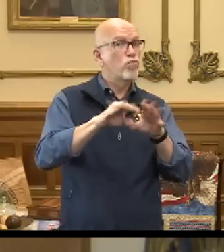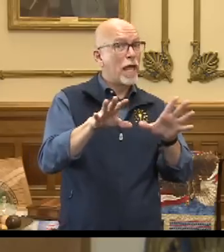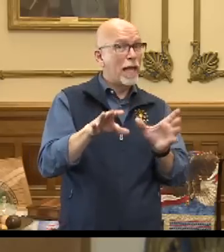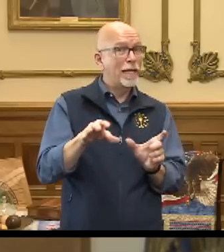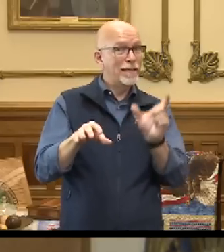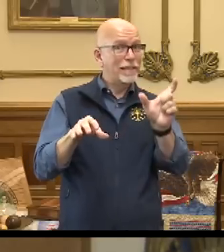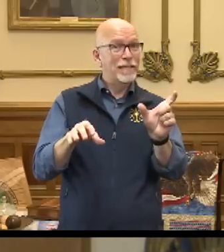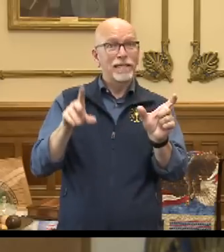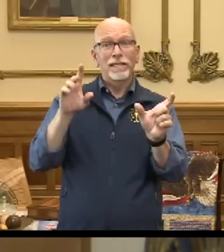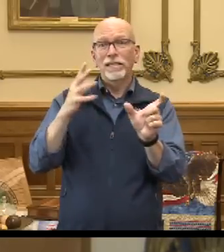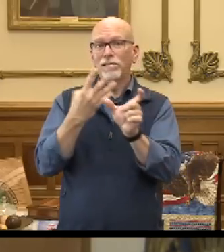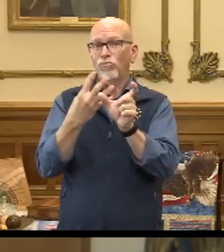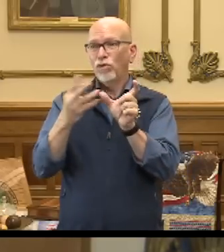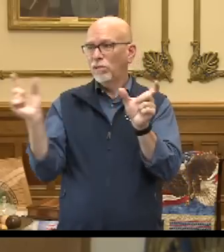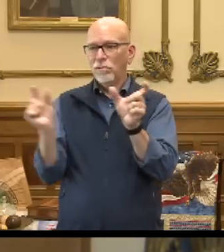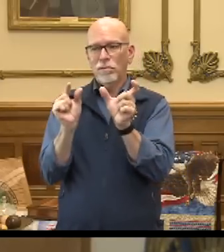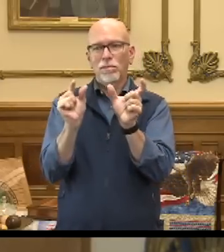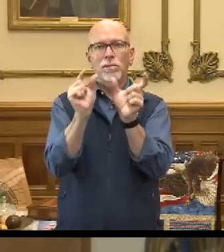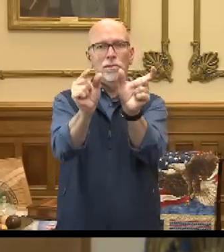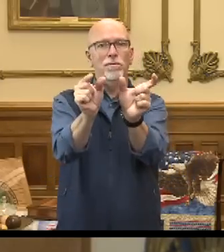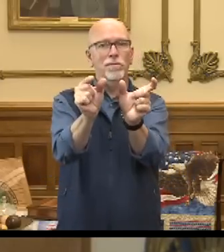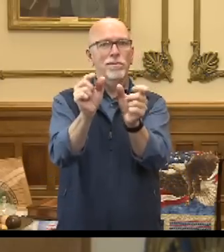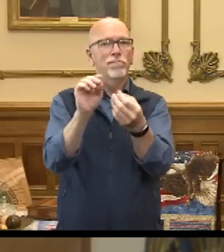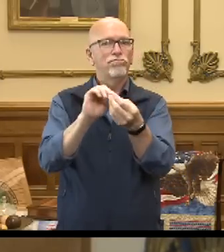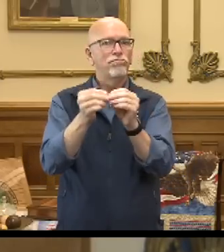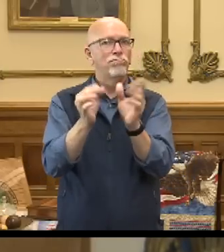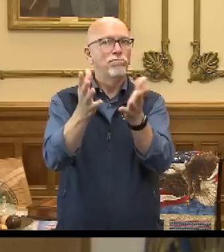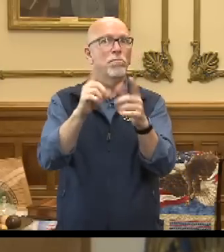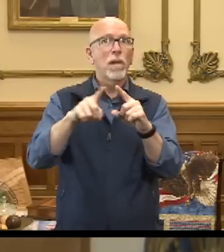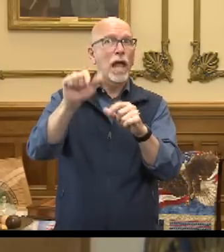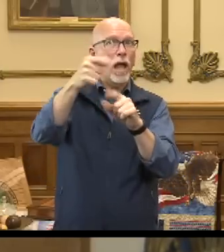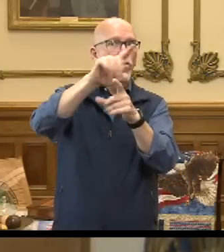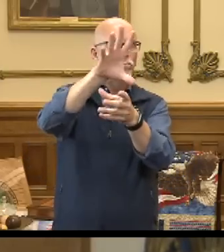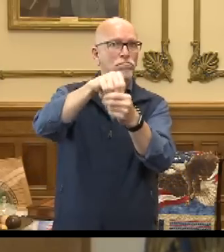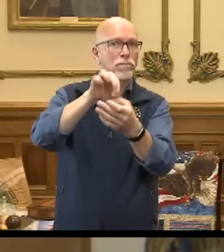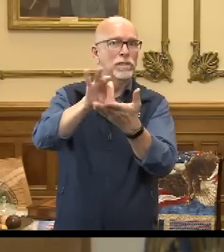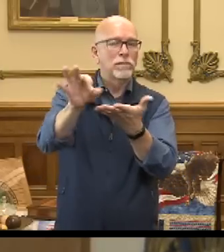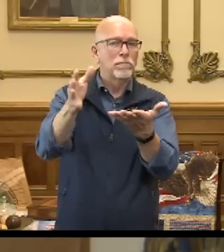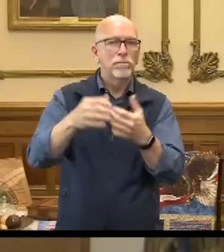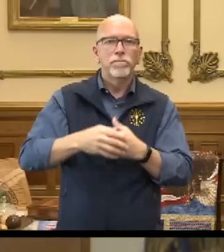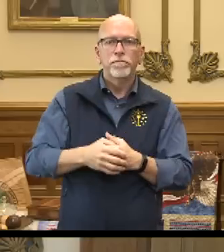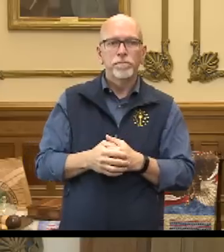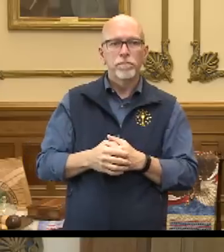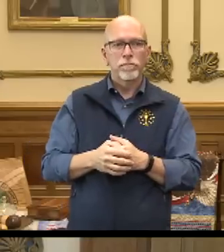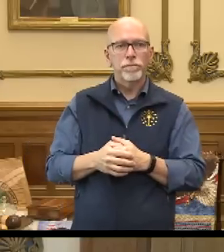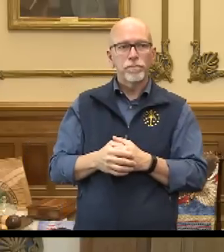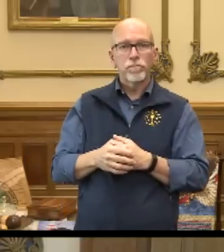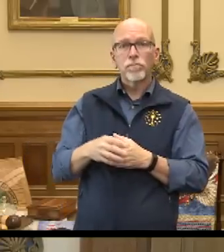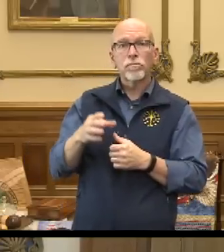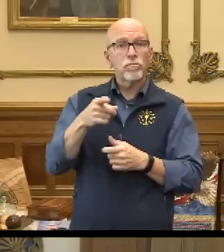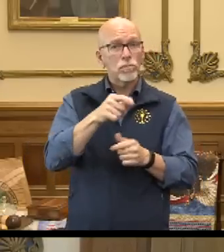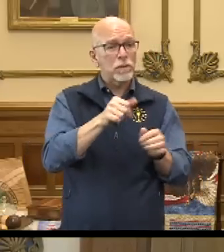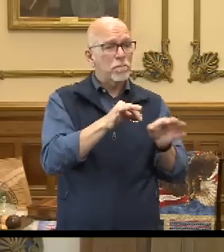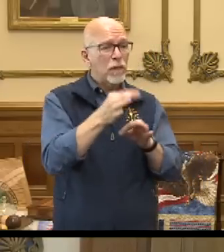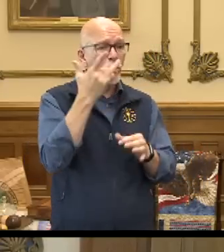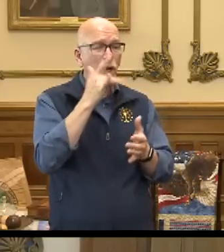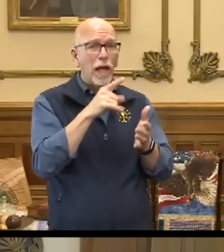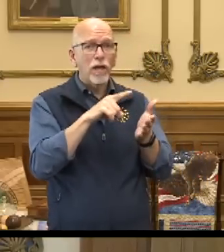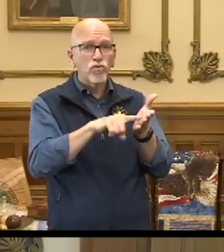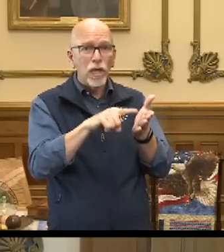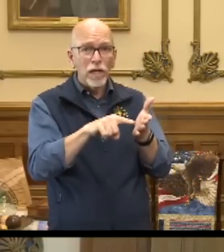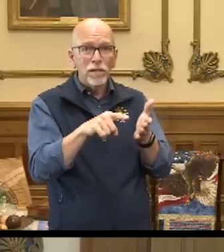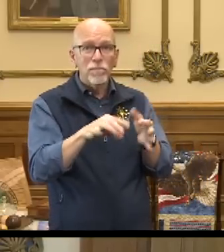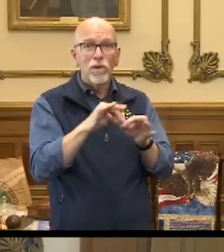is DOC numbers, but I don't know the latest. You want to talk about the different, and why tracing is so important, because while the offenders aren't